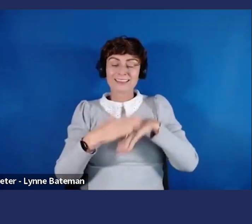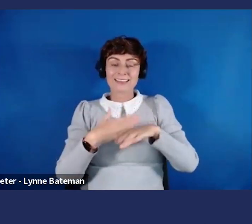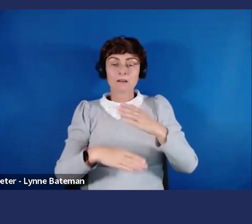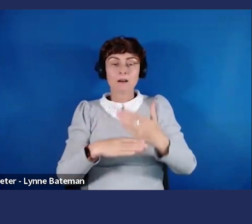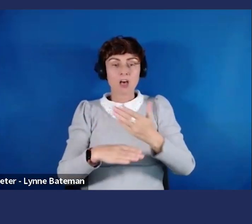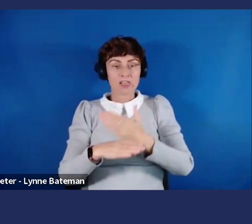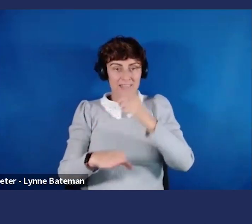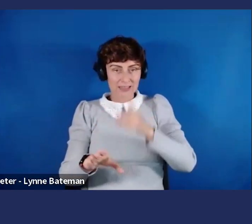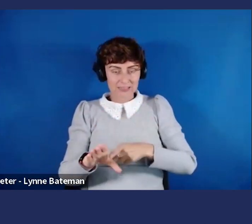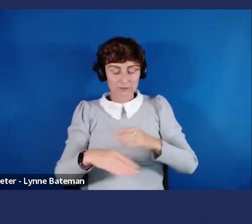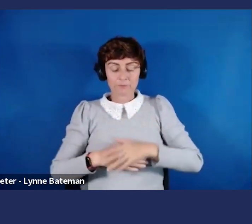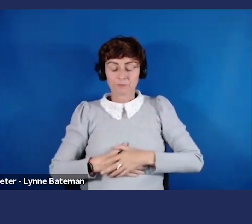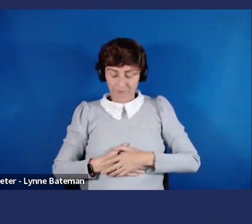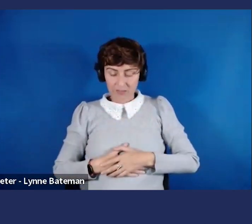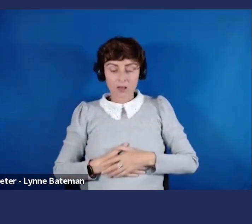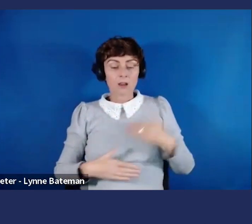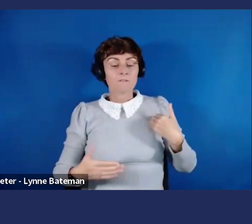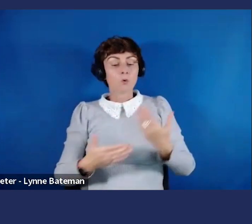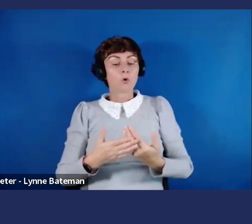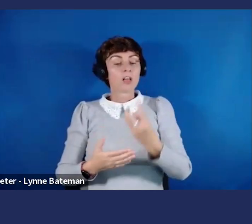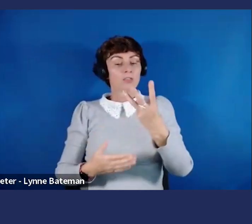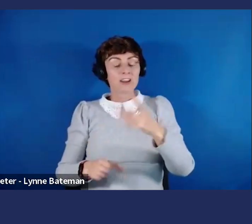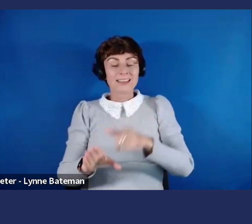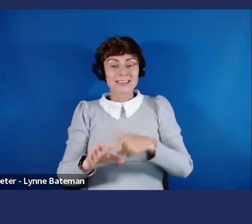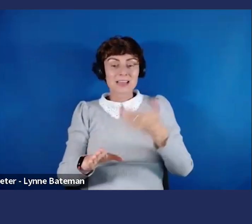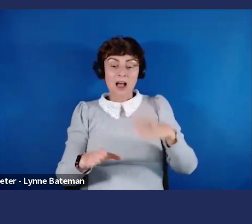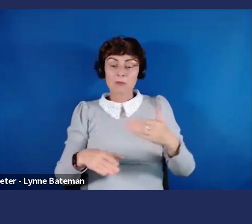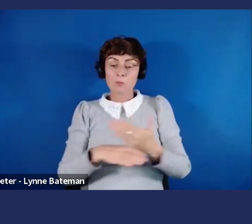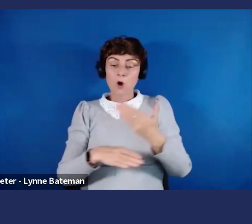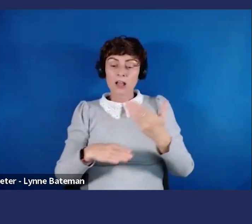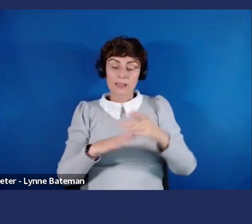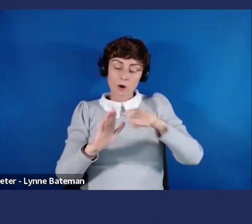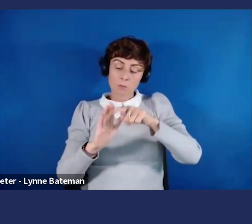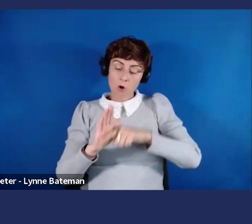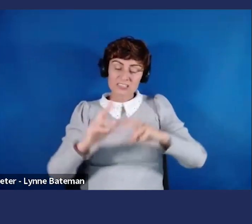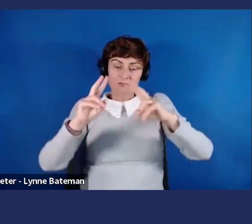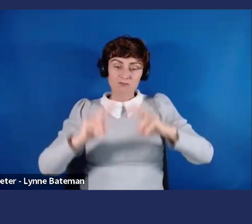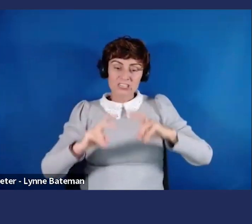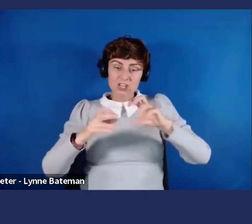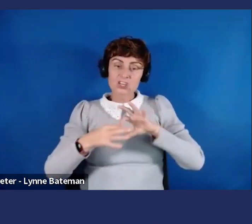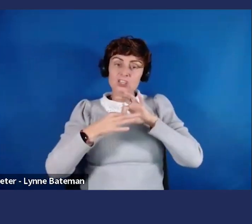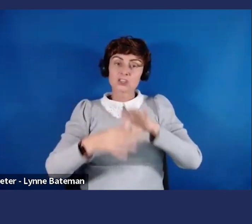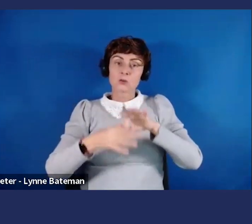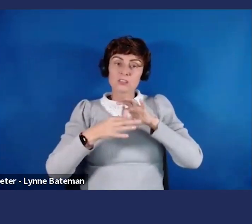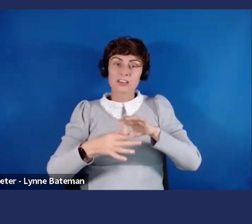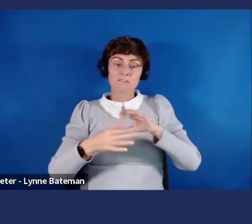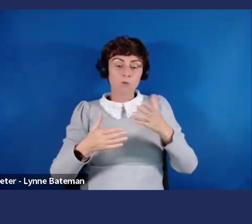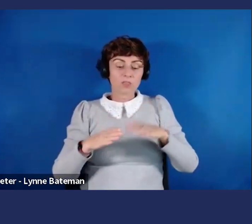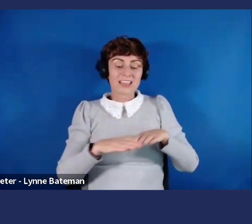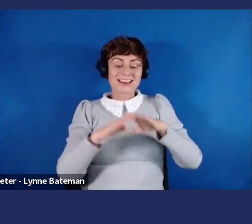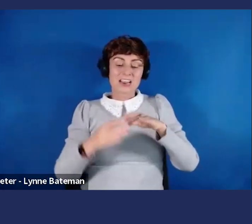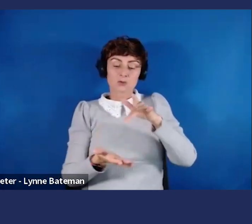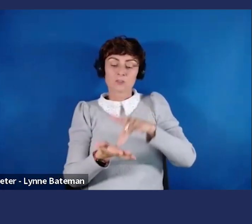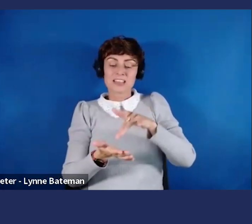for the last 3 years, I've been working as a policy and research associate for the National Centre for Family Hubs, where